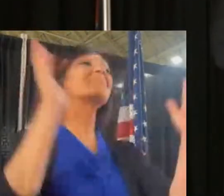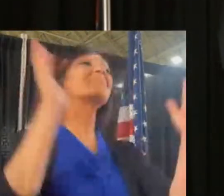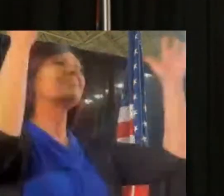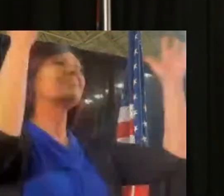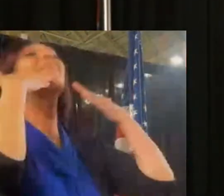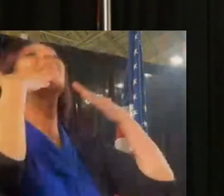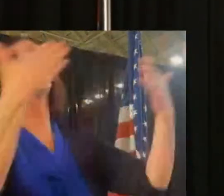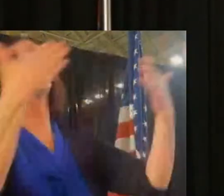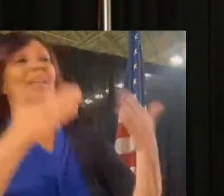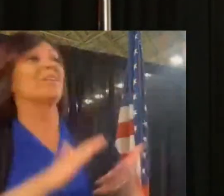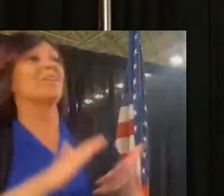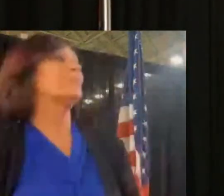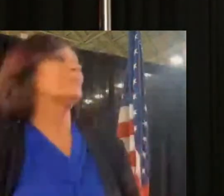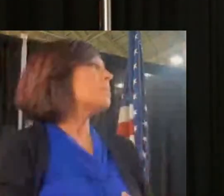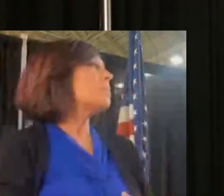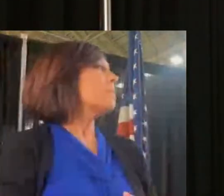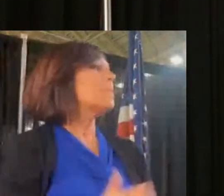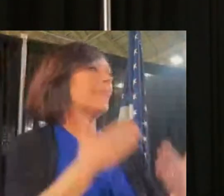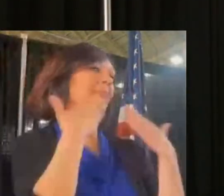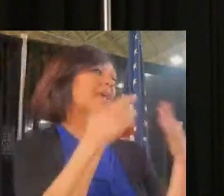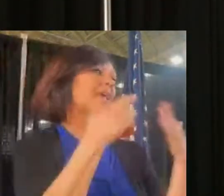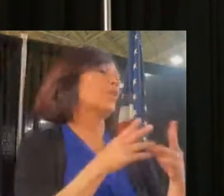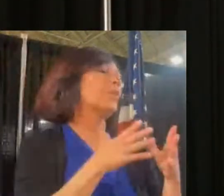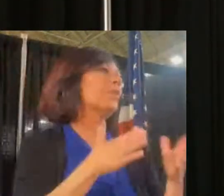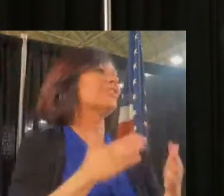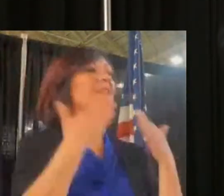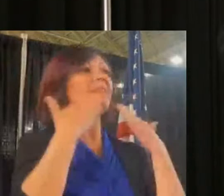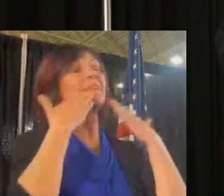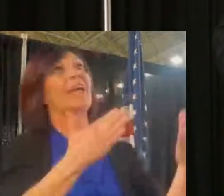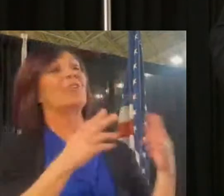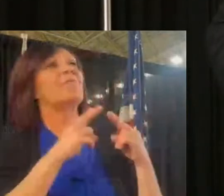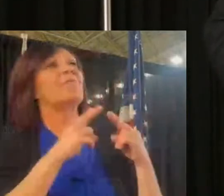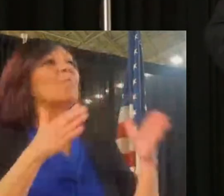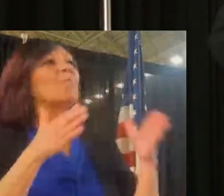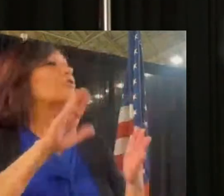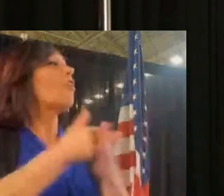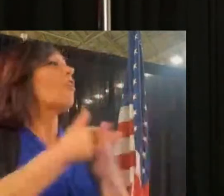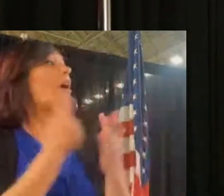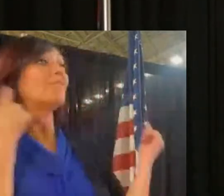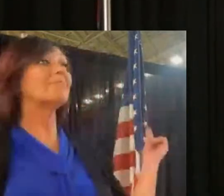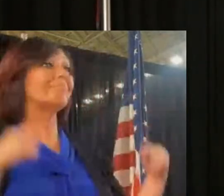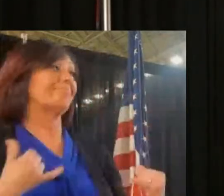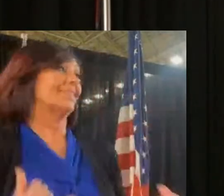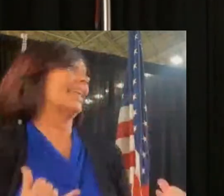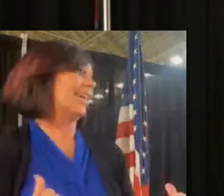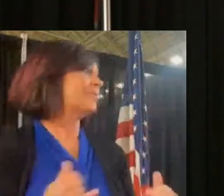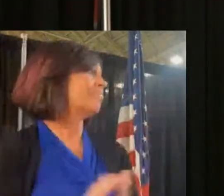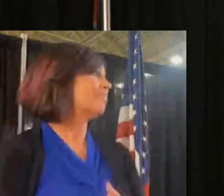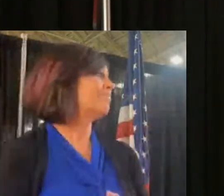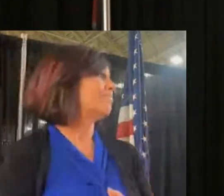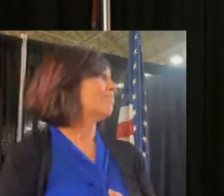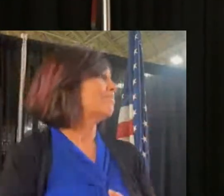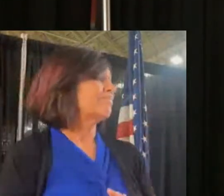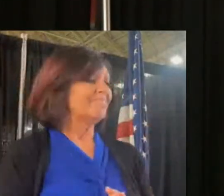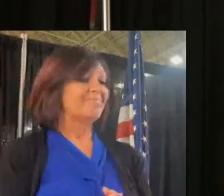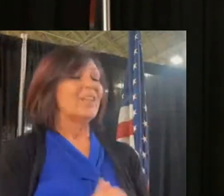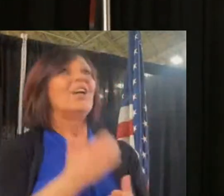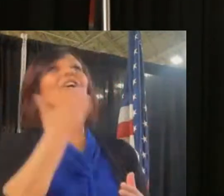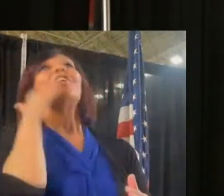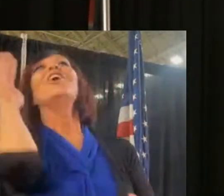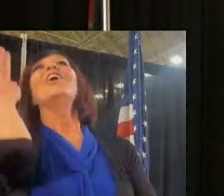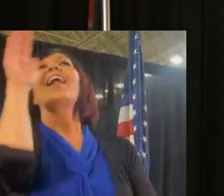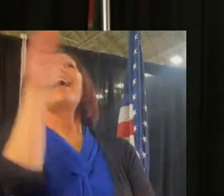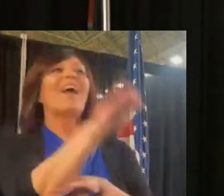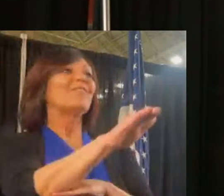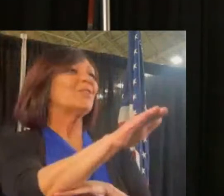Thank you. Thank you very much. Thank you very much all for being here today. Good